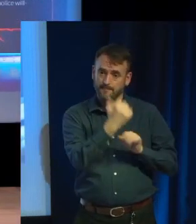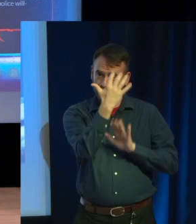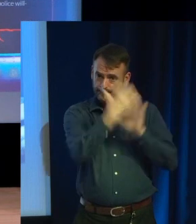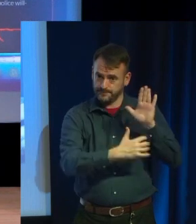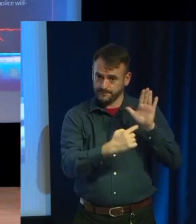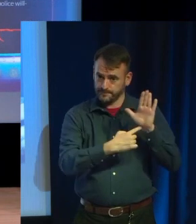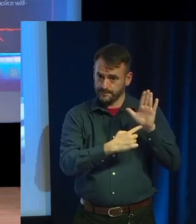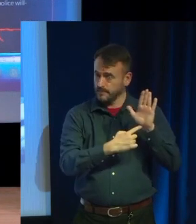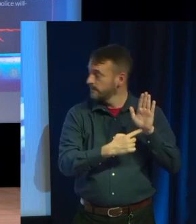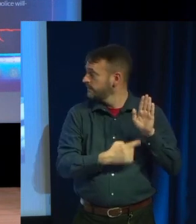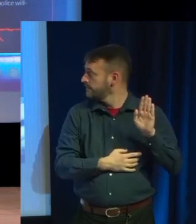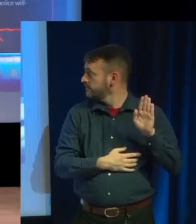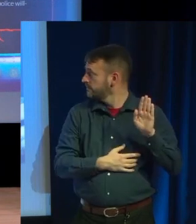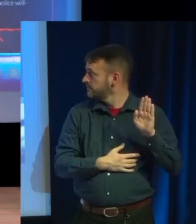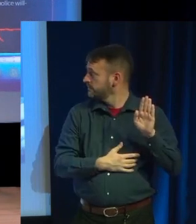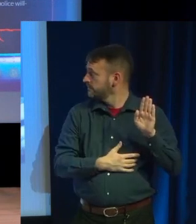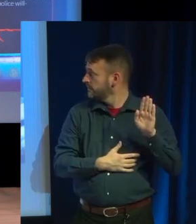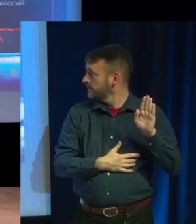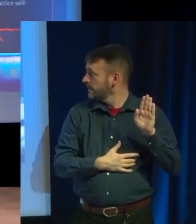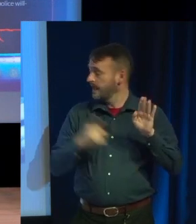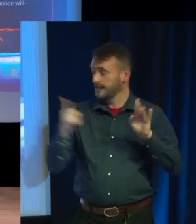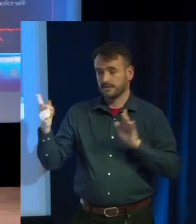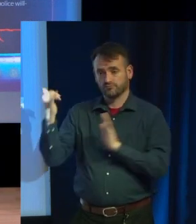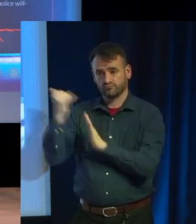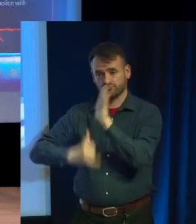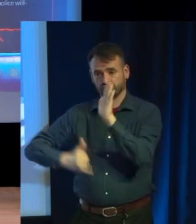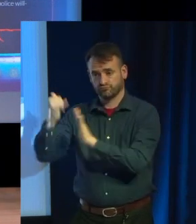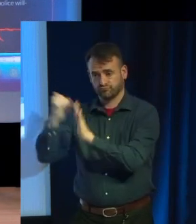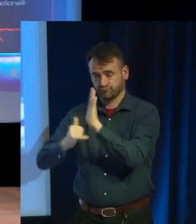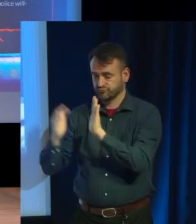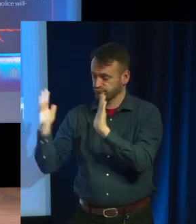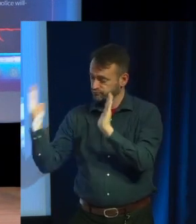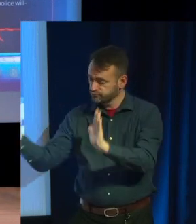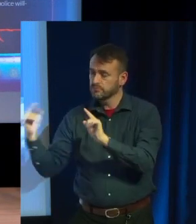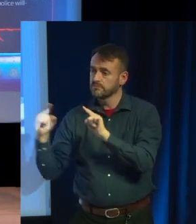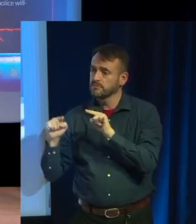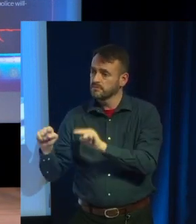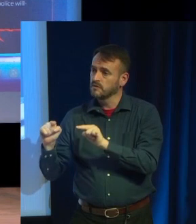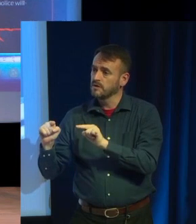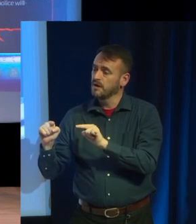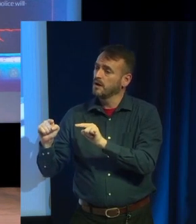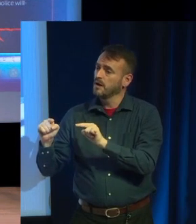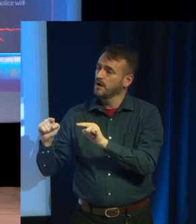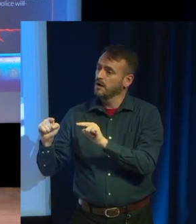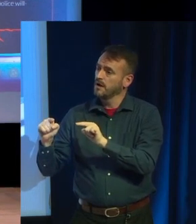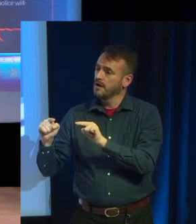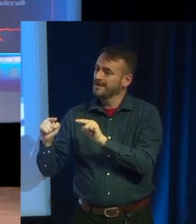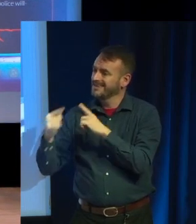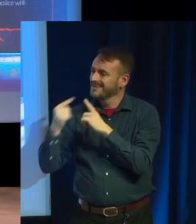And this is sort of a way to try and extract it and